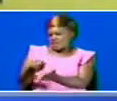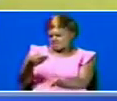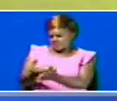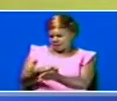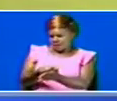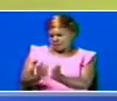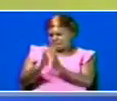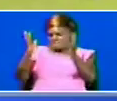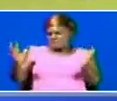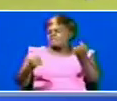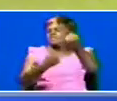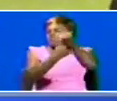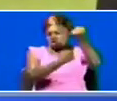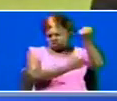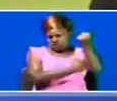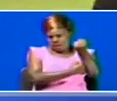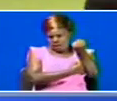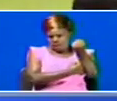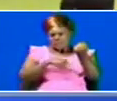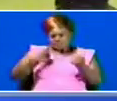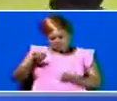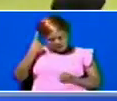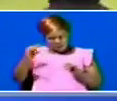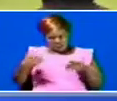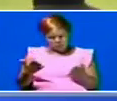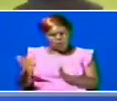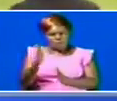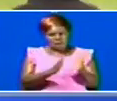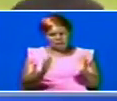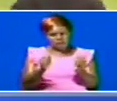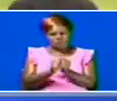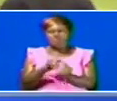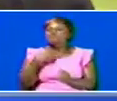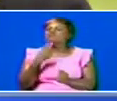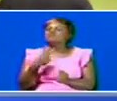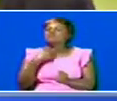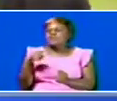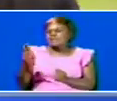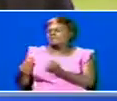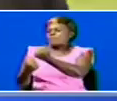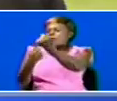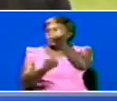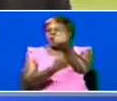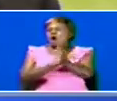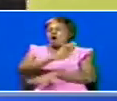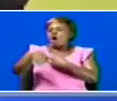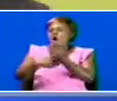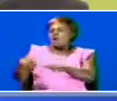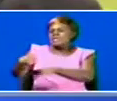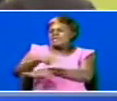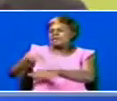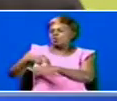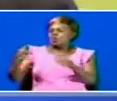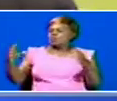is the main sponsor. And from our understanding of the arrangement they have with the Kenya Rugby Union, they sponsor all national